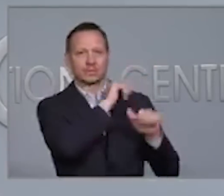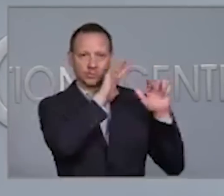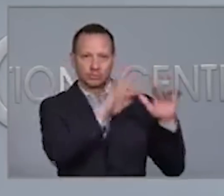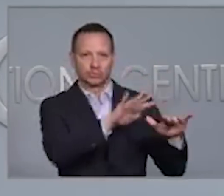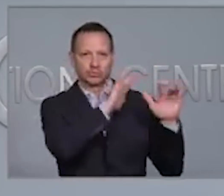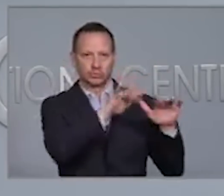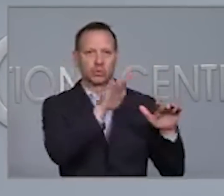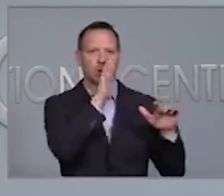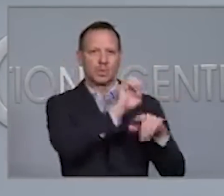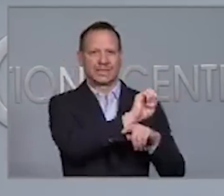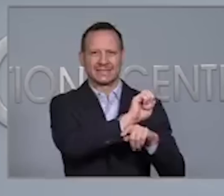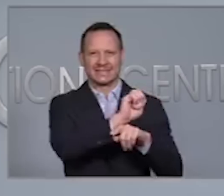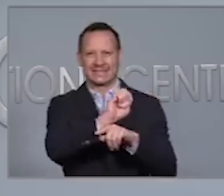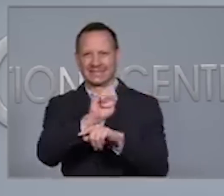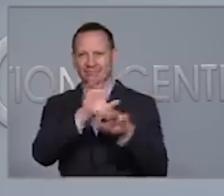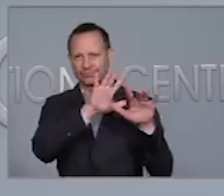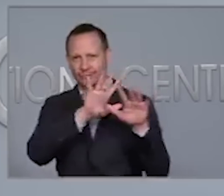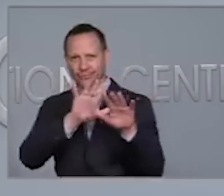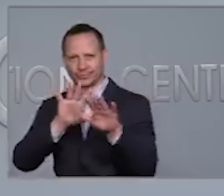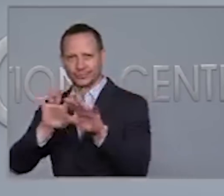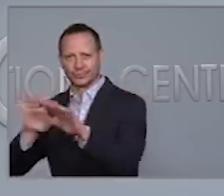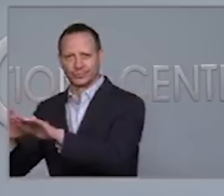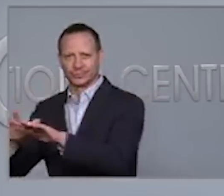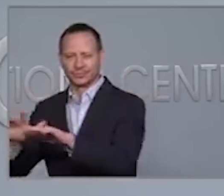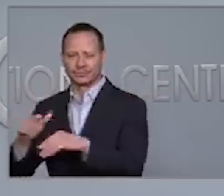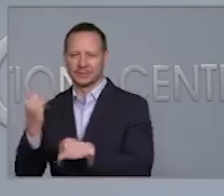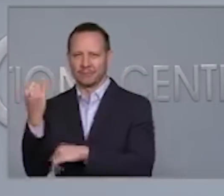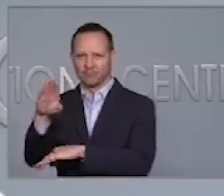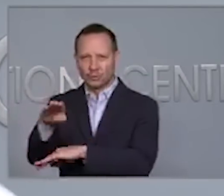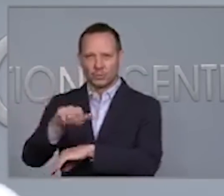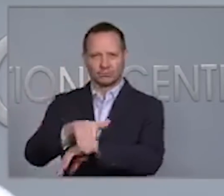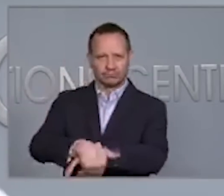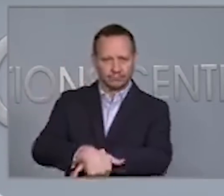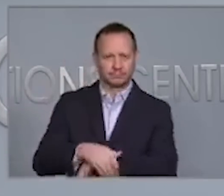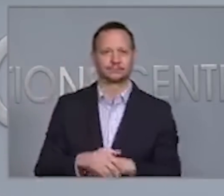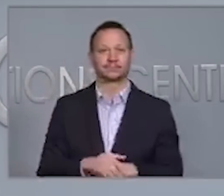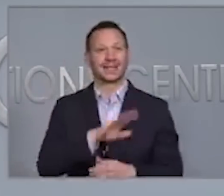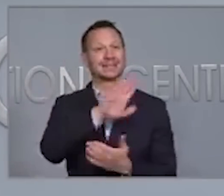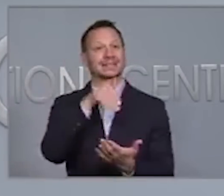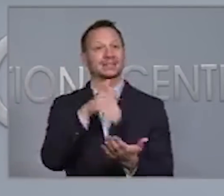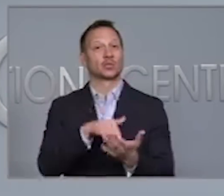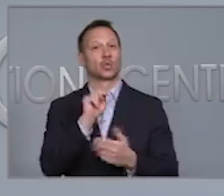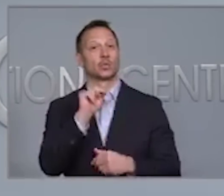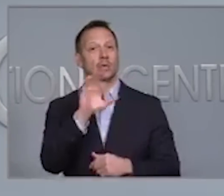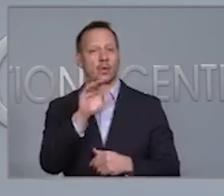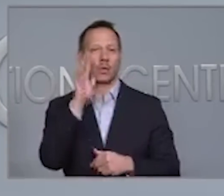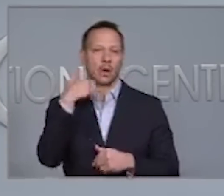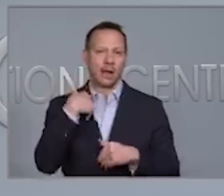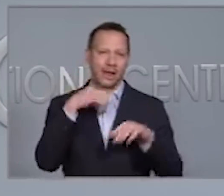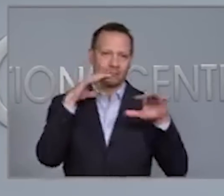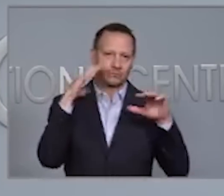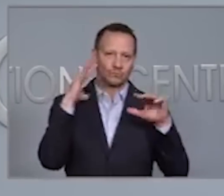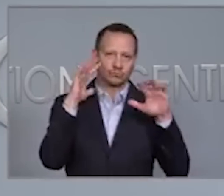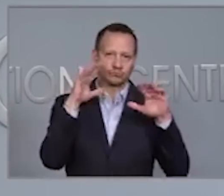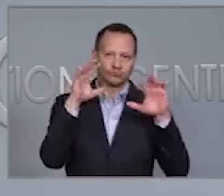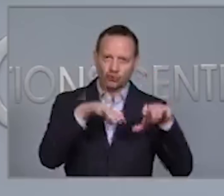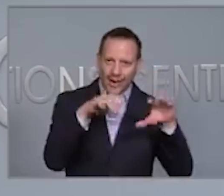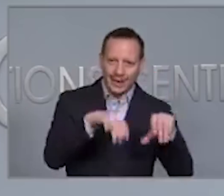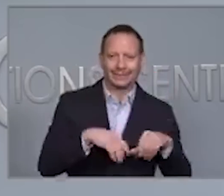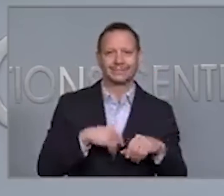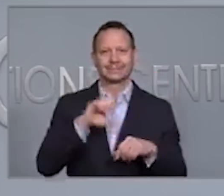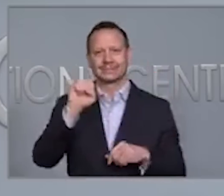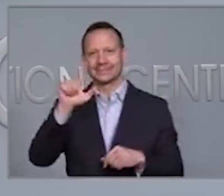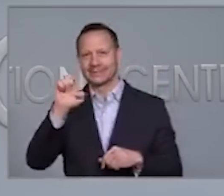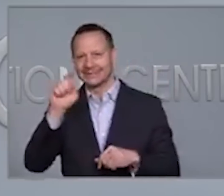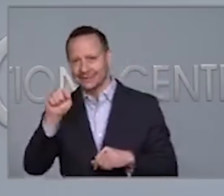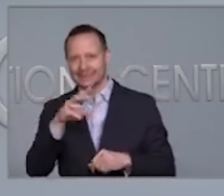eastward throughout the afternoon and evening. Central North Carolina will continue to see a mix of rain, sleet, and snow. The